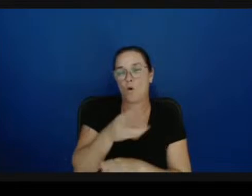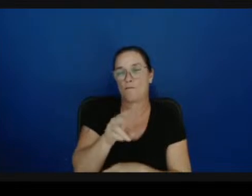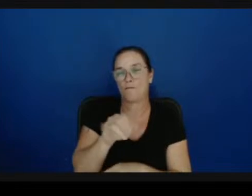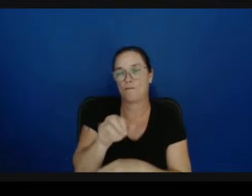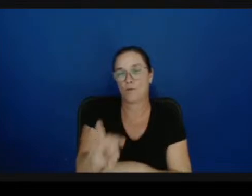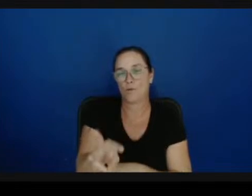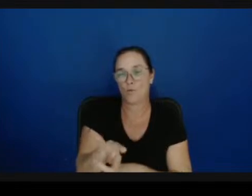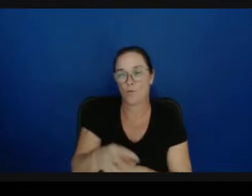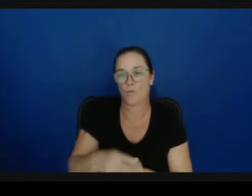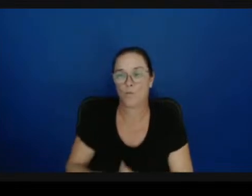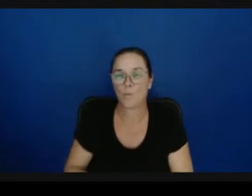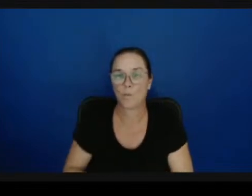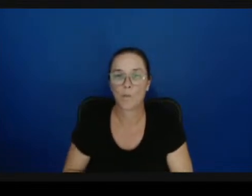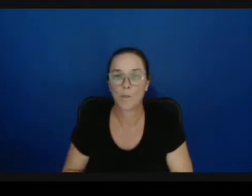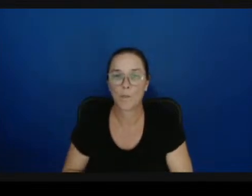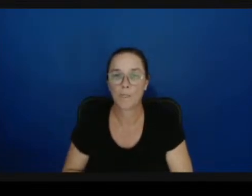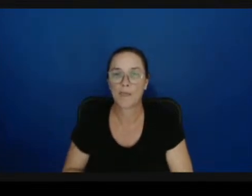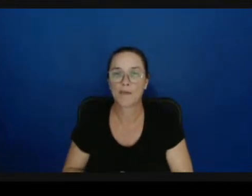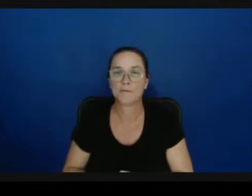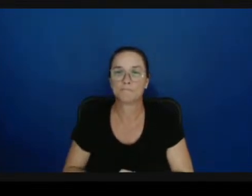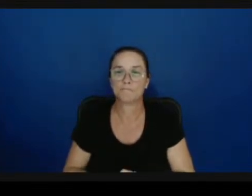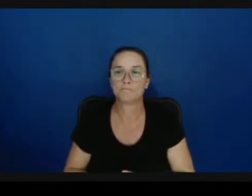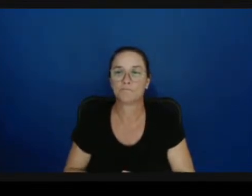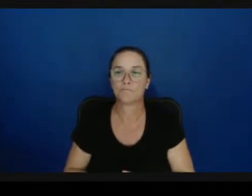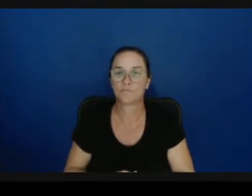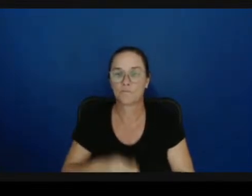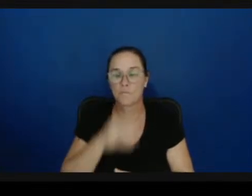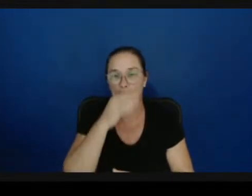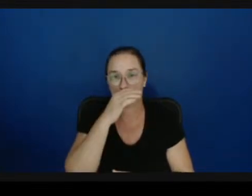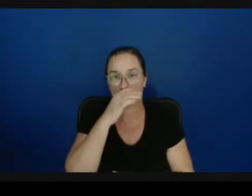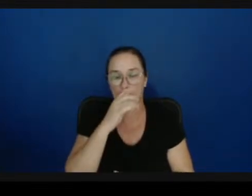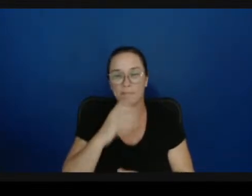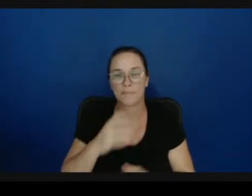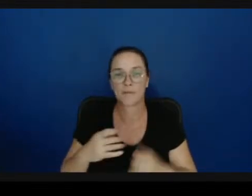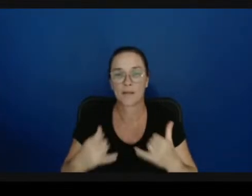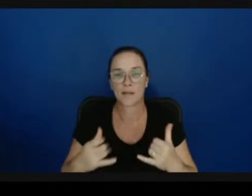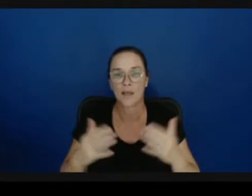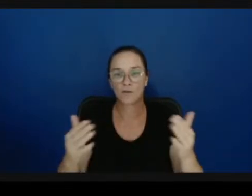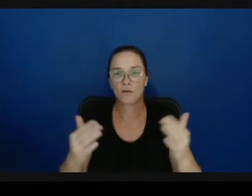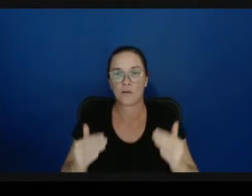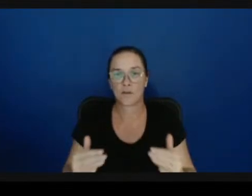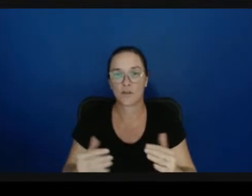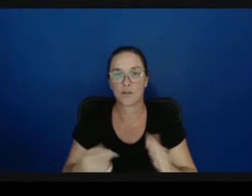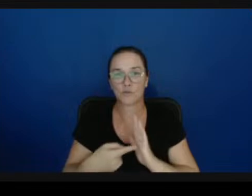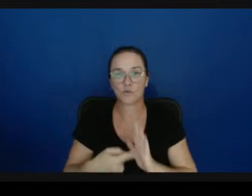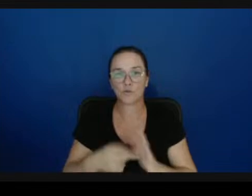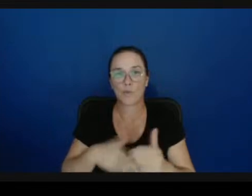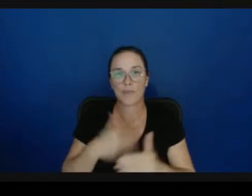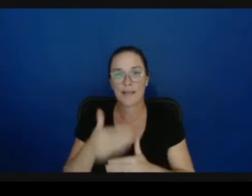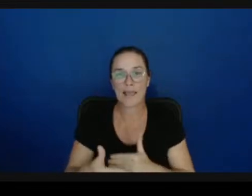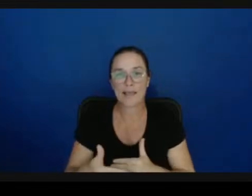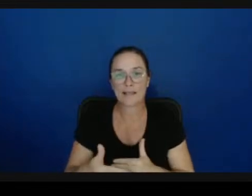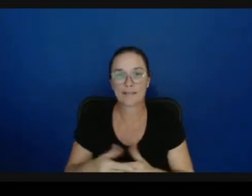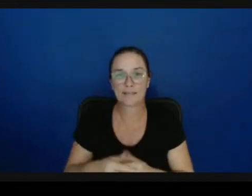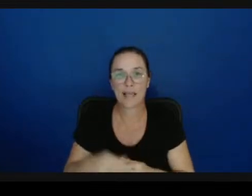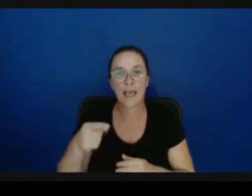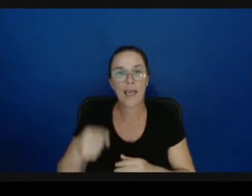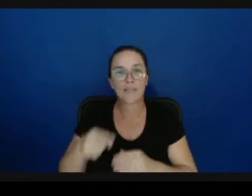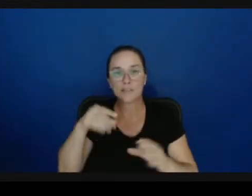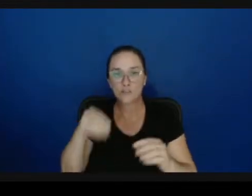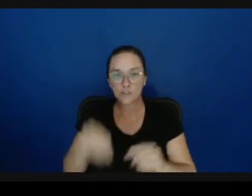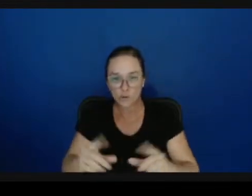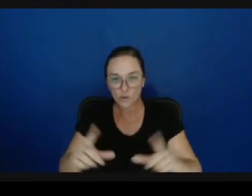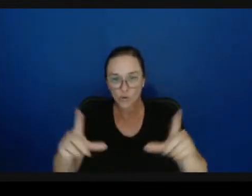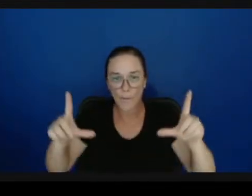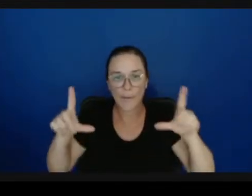next. All right, I'm going to stop it there, and let's show the next one, which is actually just zooming into this particular